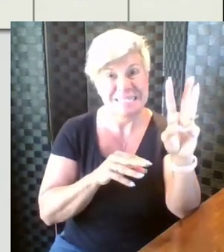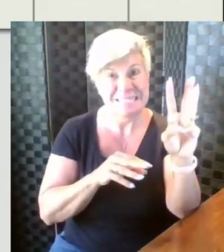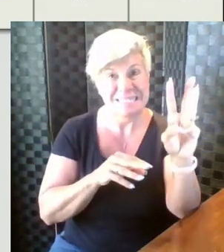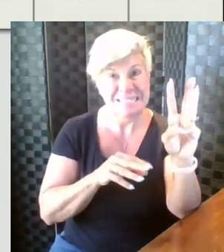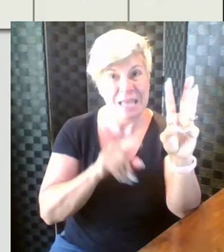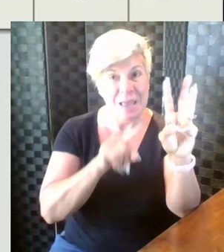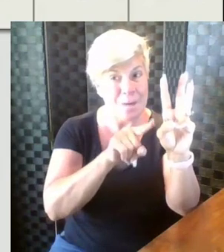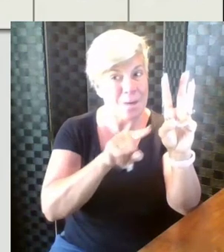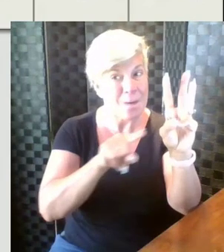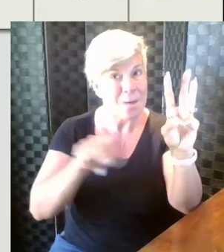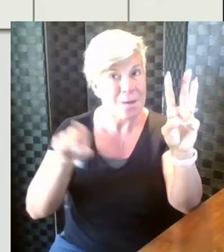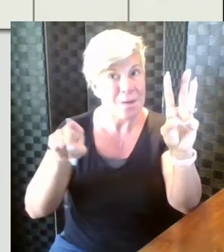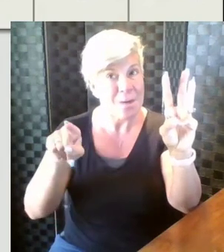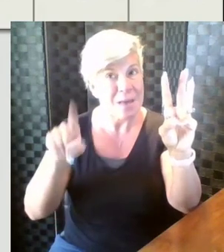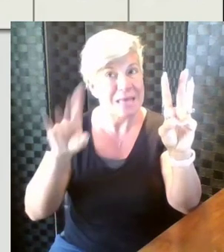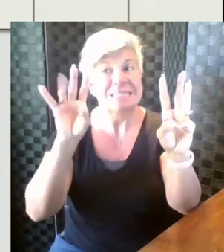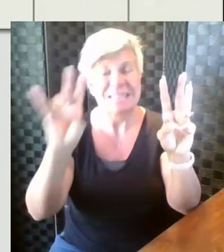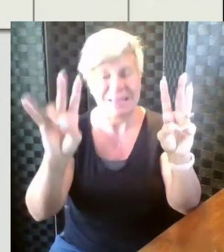6,